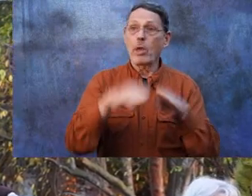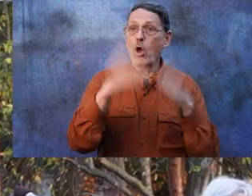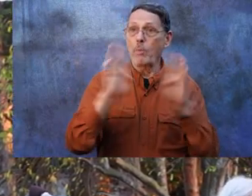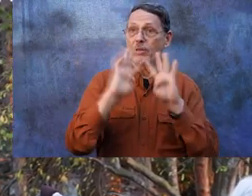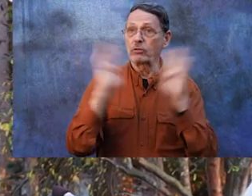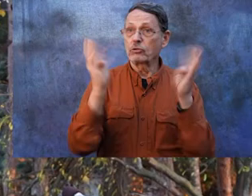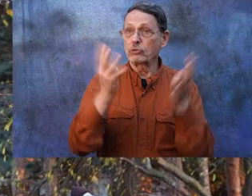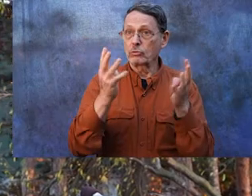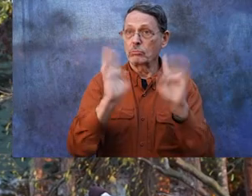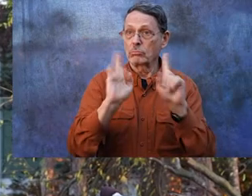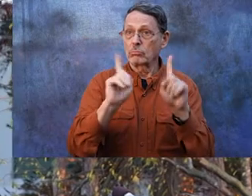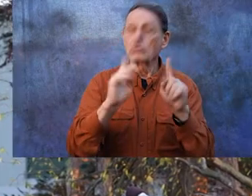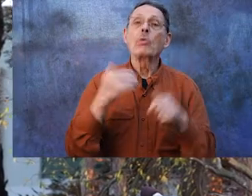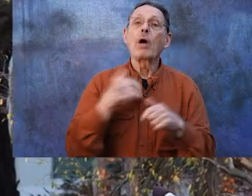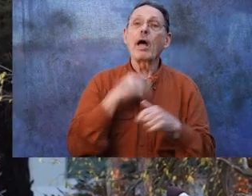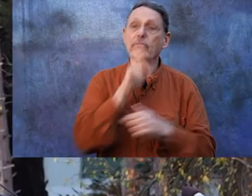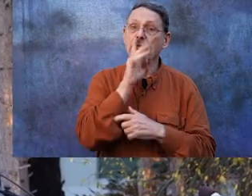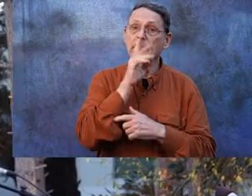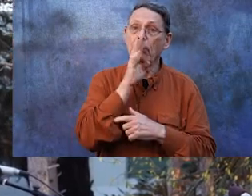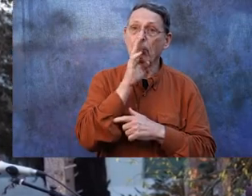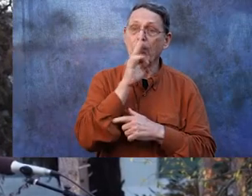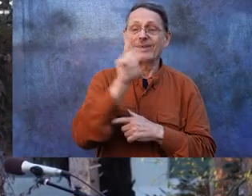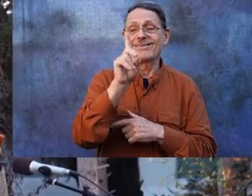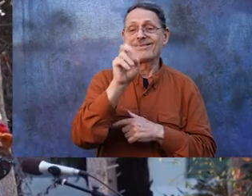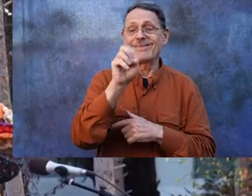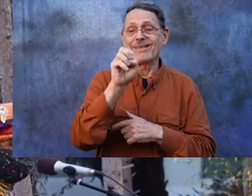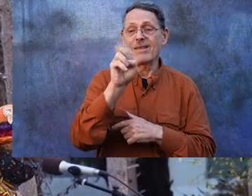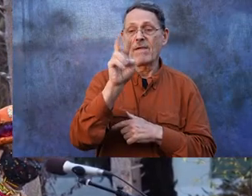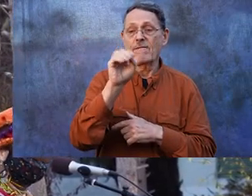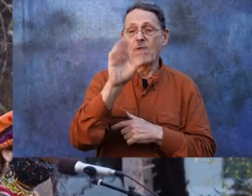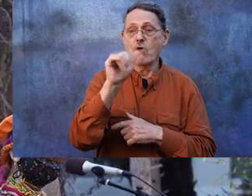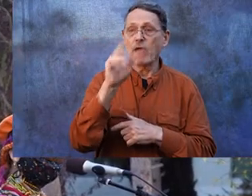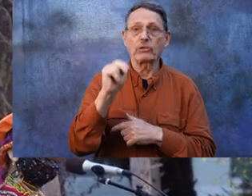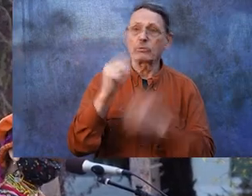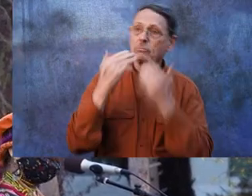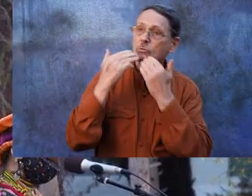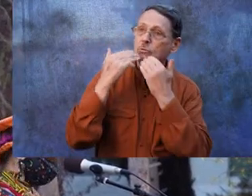Before we open the circle, we're going to have the spoken devocations.